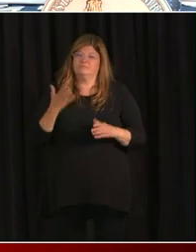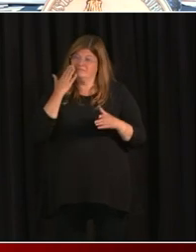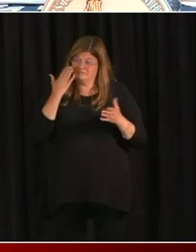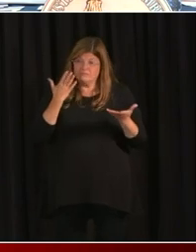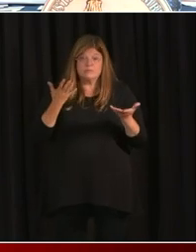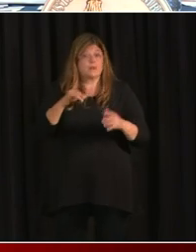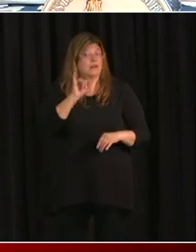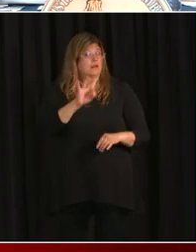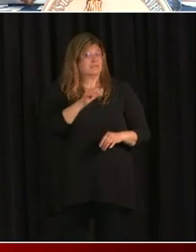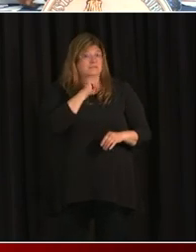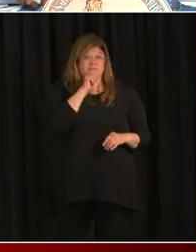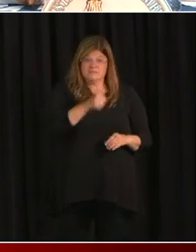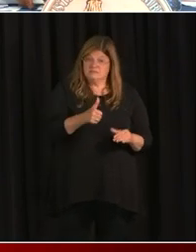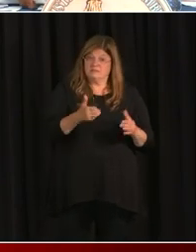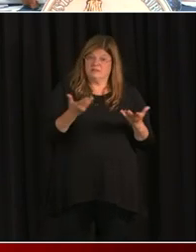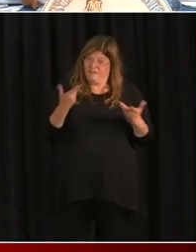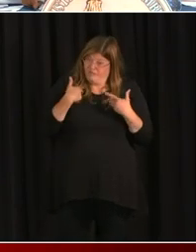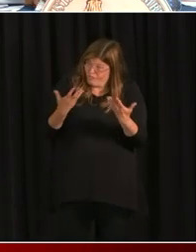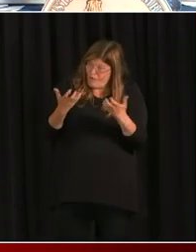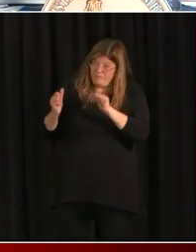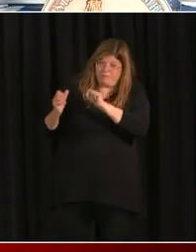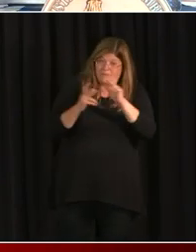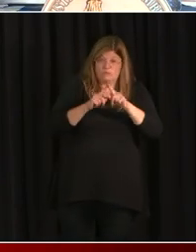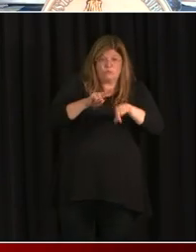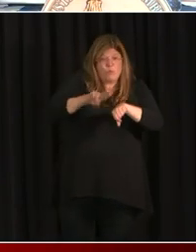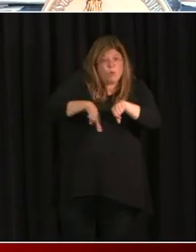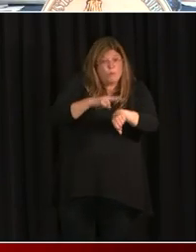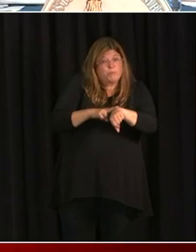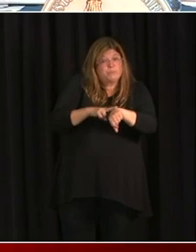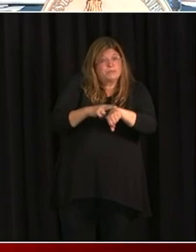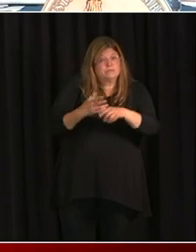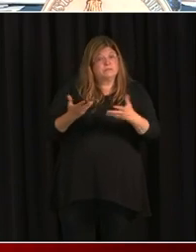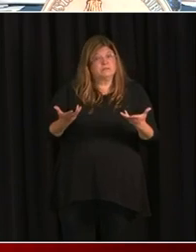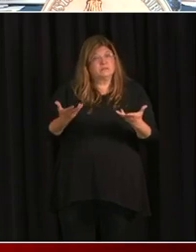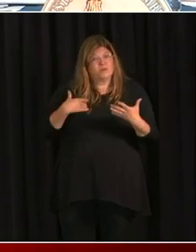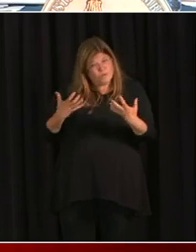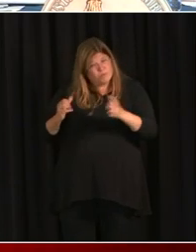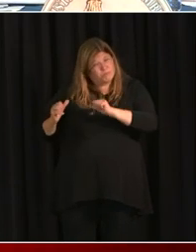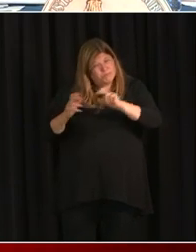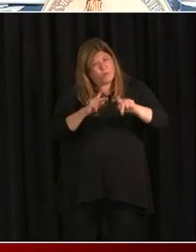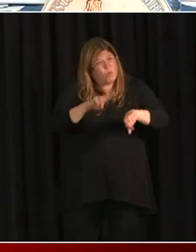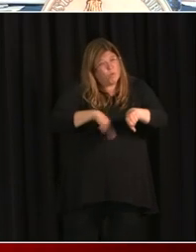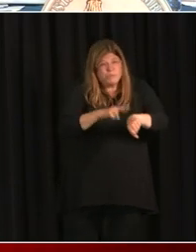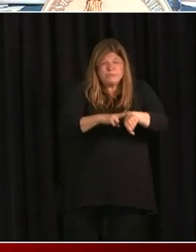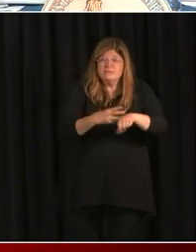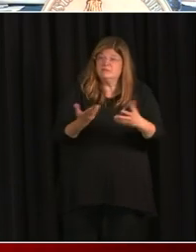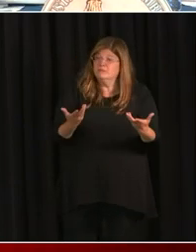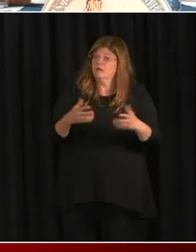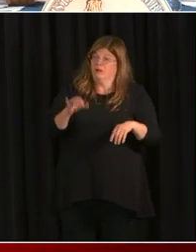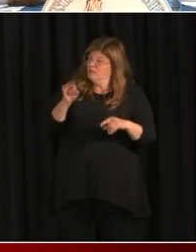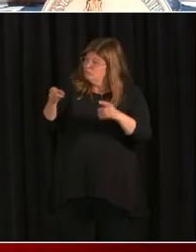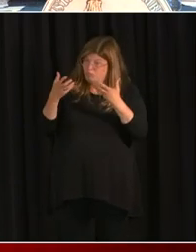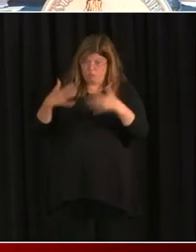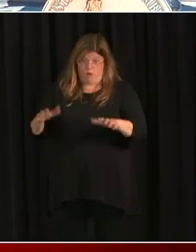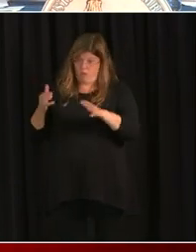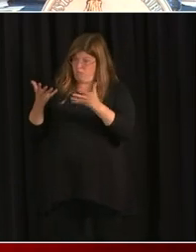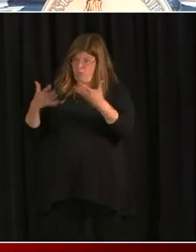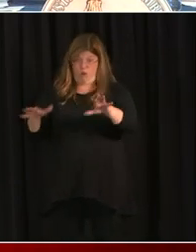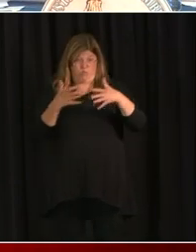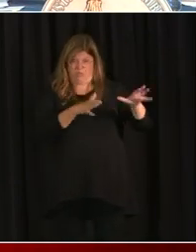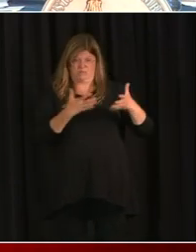wisely? Ask yourself if you really need to go out, or if you really need to be at an